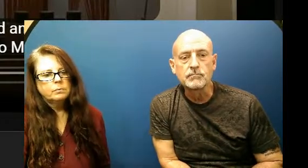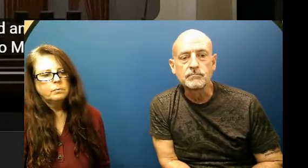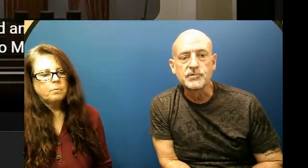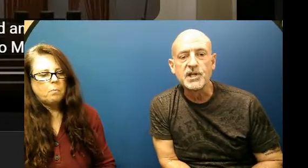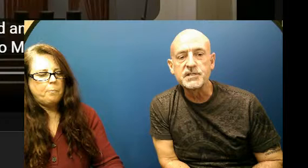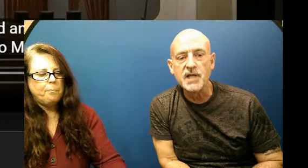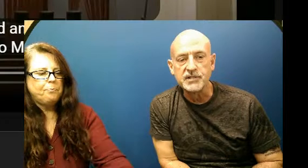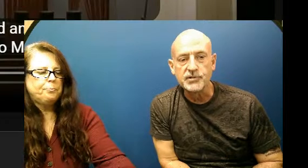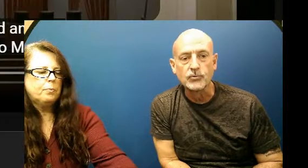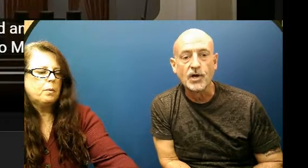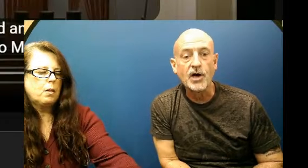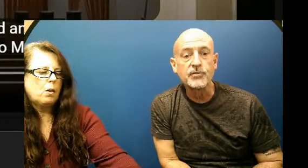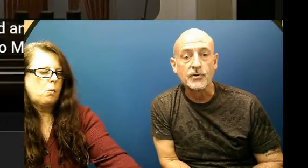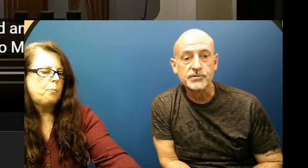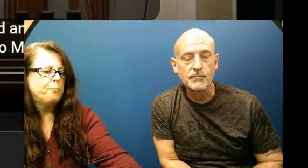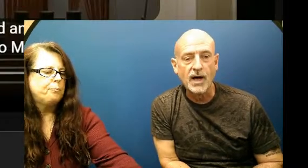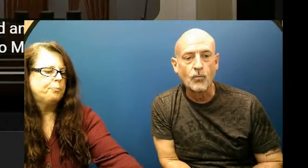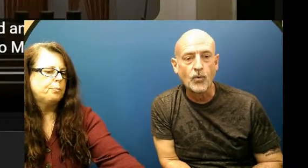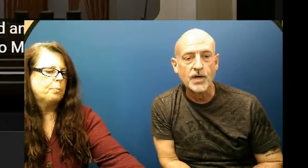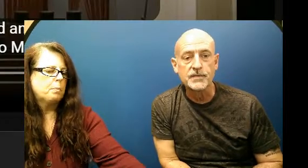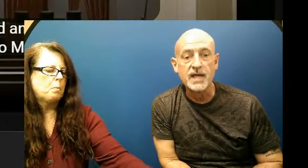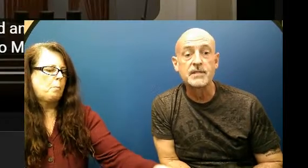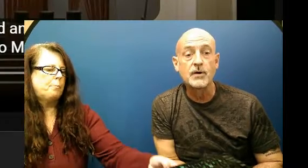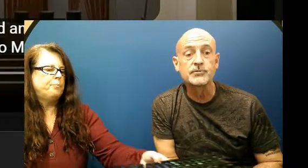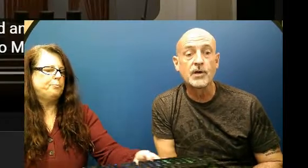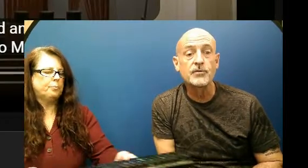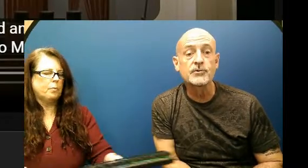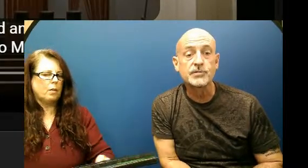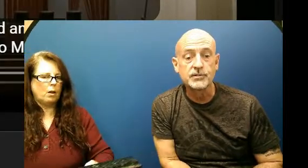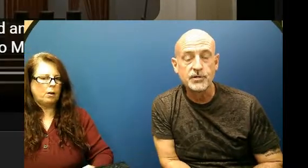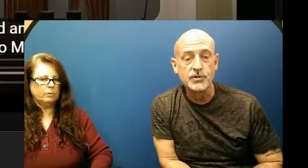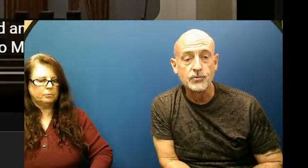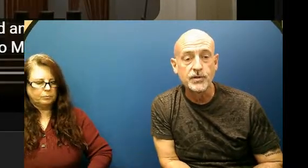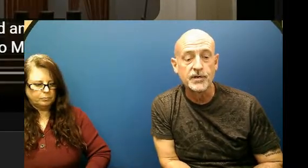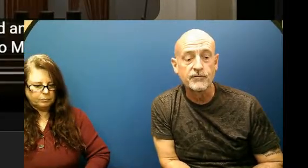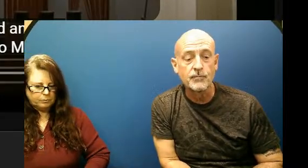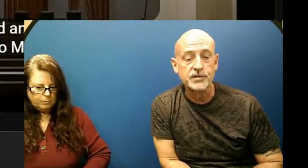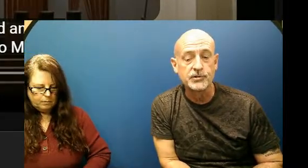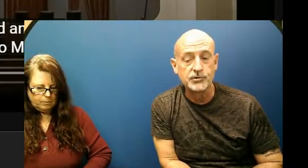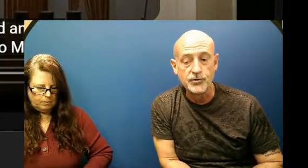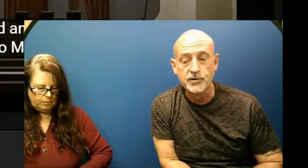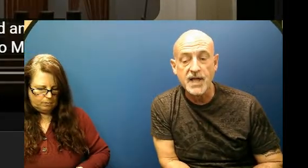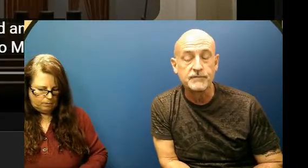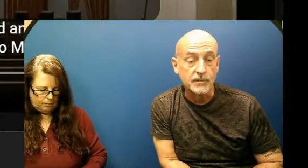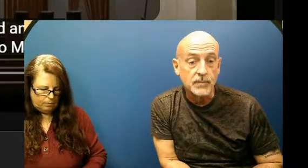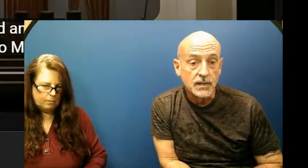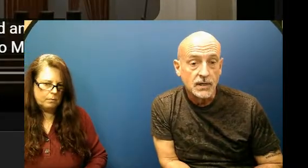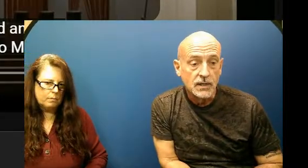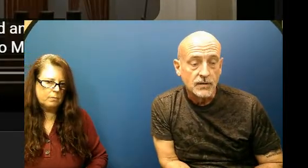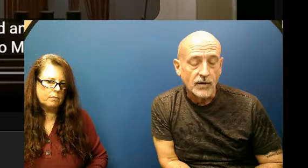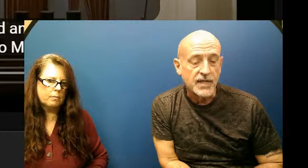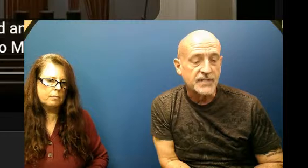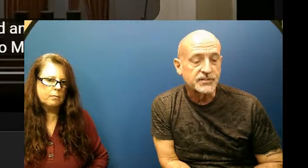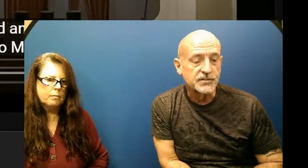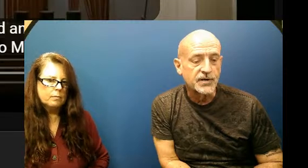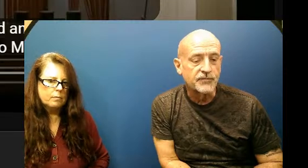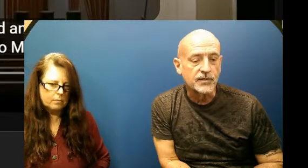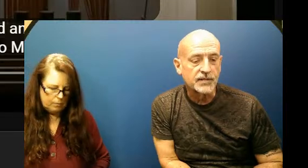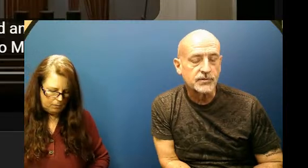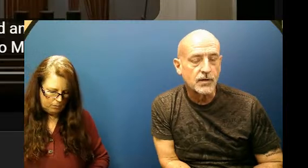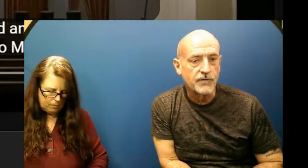imposing dictates on others about what those others can do with information you gave them. Right? That's